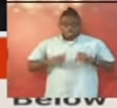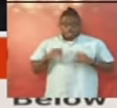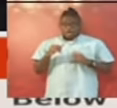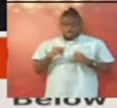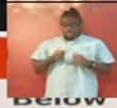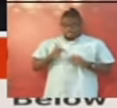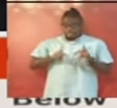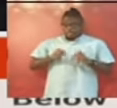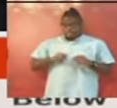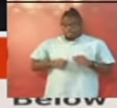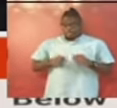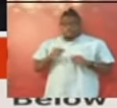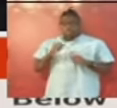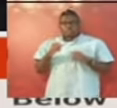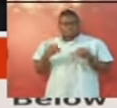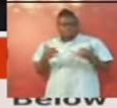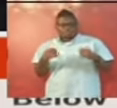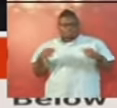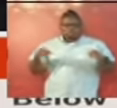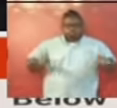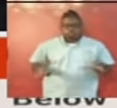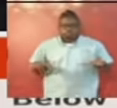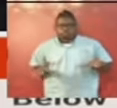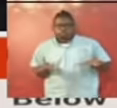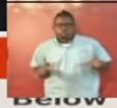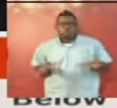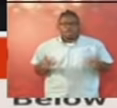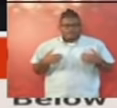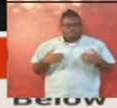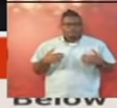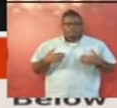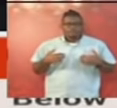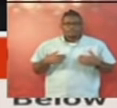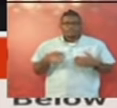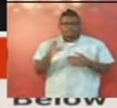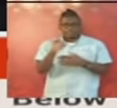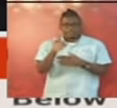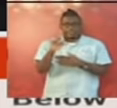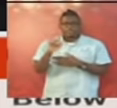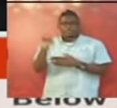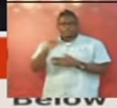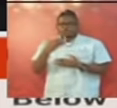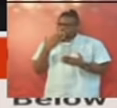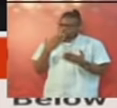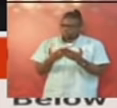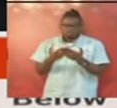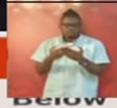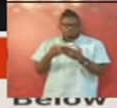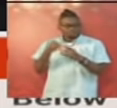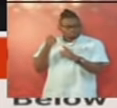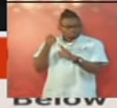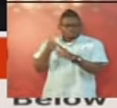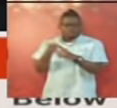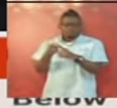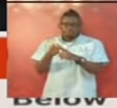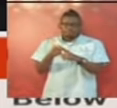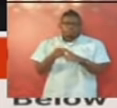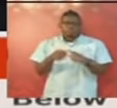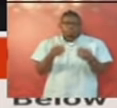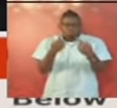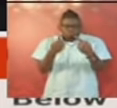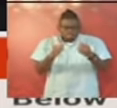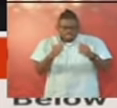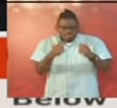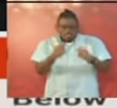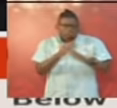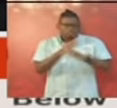fit and well, a hemoglobin A1C perhaps 7% would be a good target. And of course, you're trying to mitigate the risk of lowering